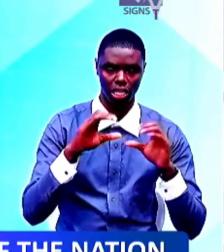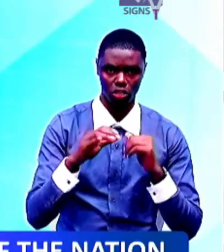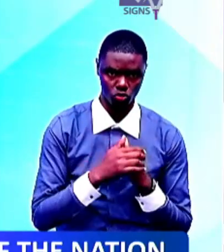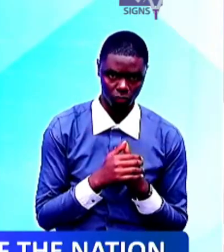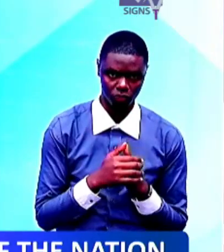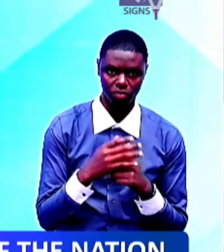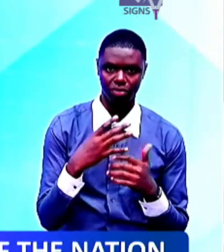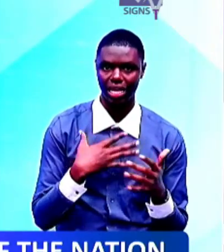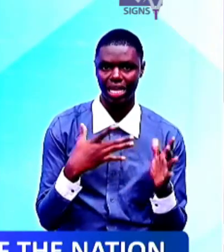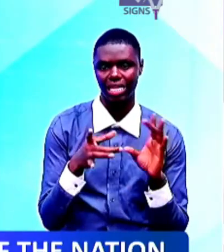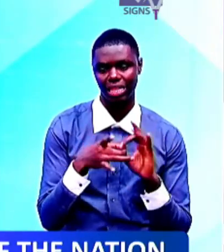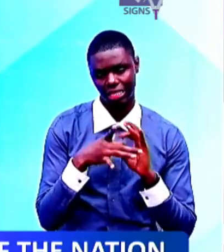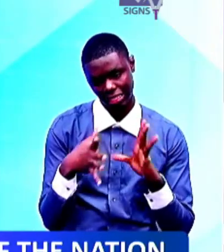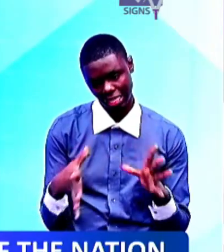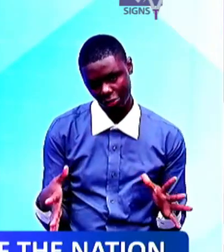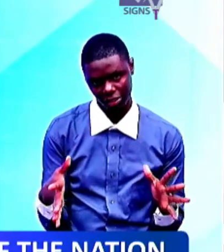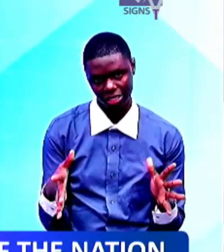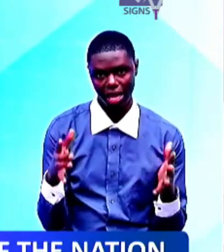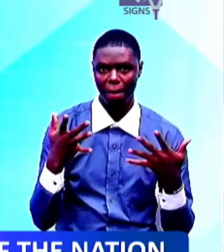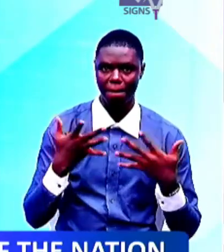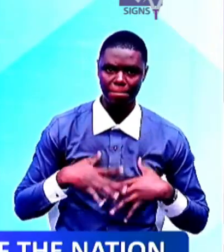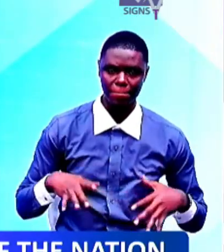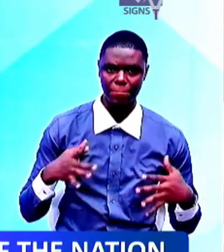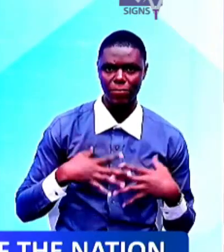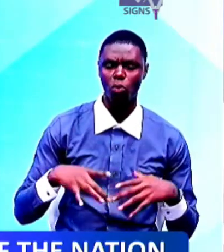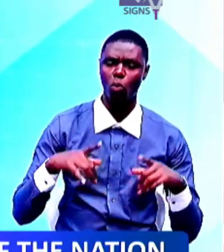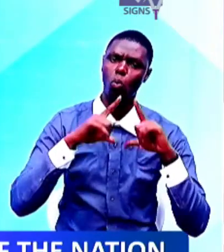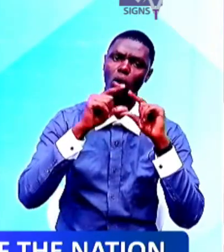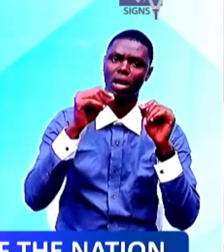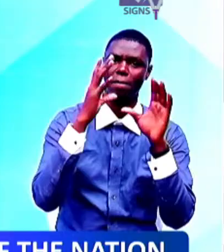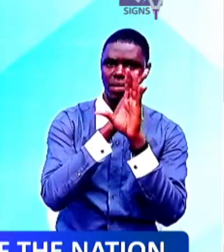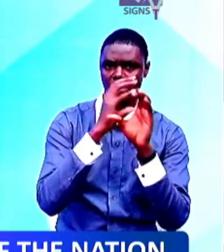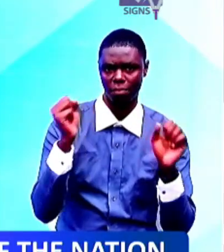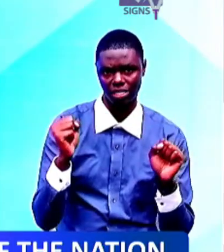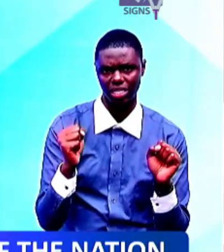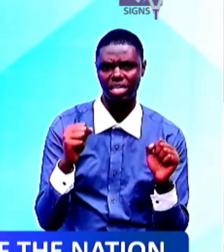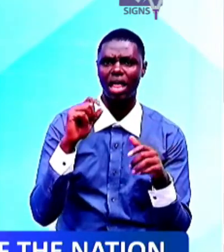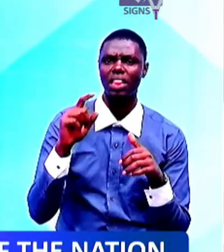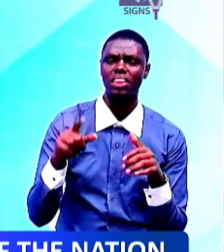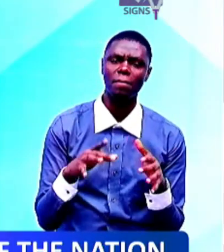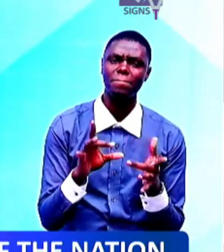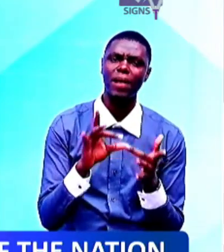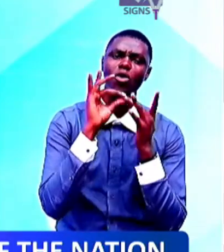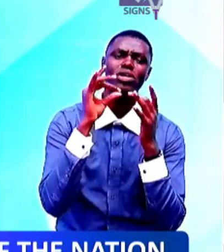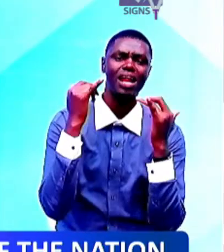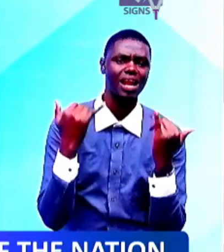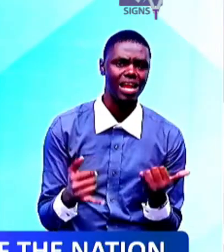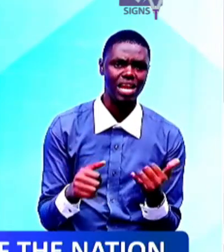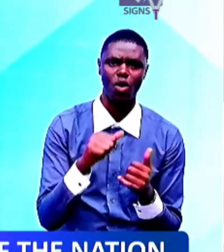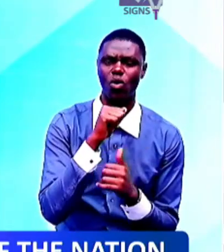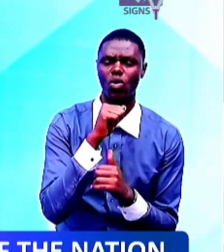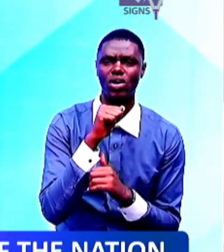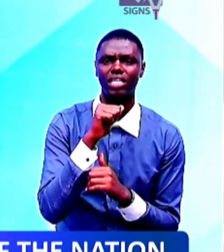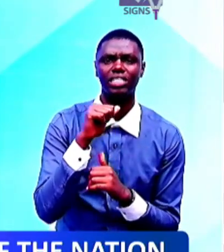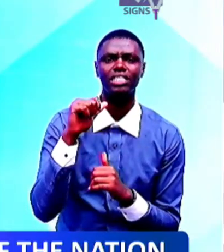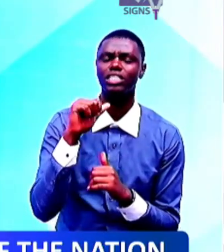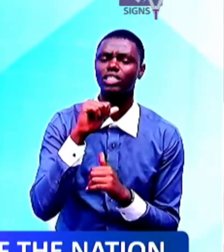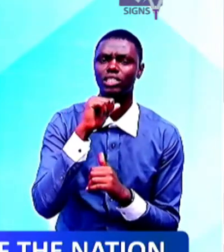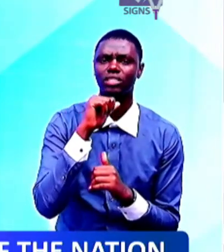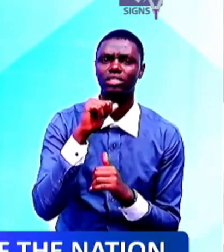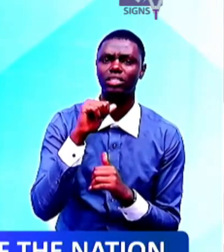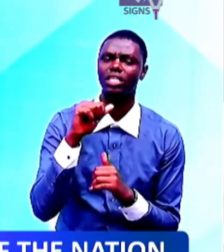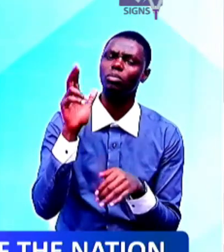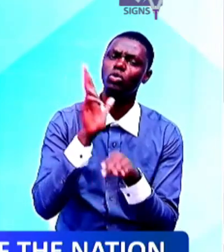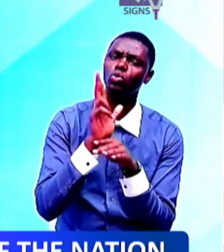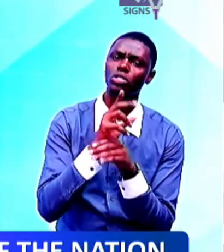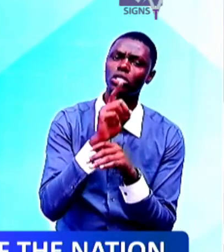the detachment that people are constantly telling the president. The priority right now is it's sinking 1.2 billion